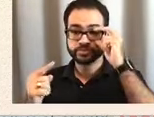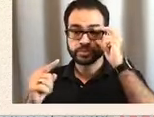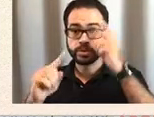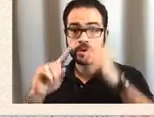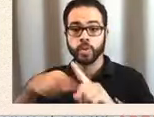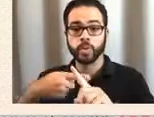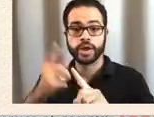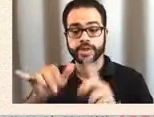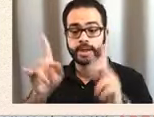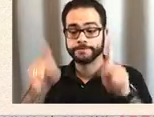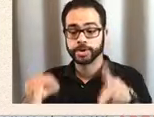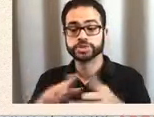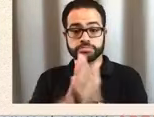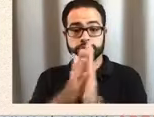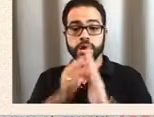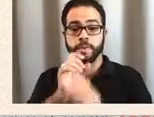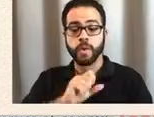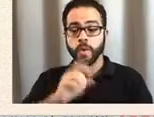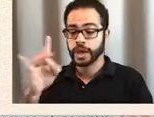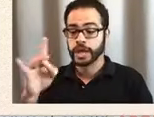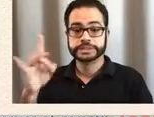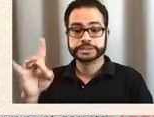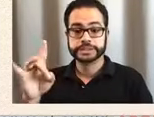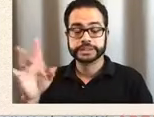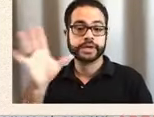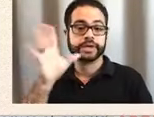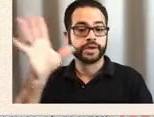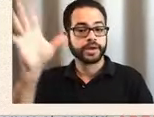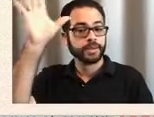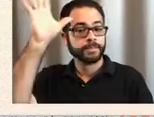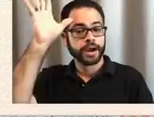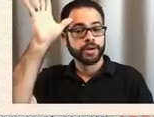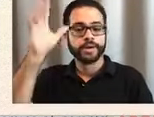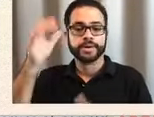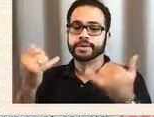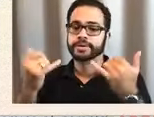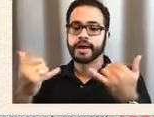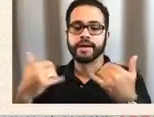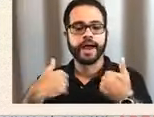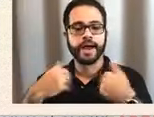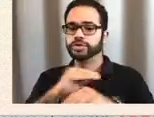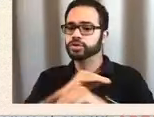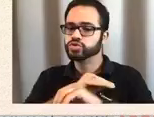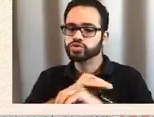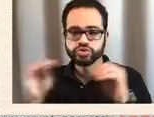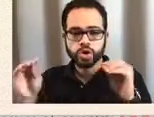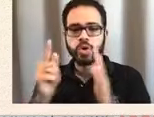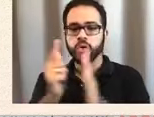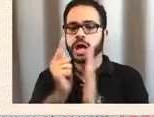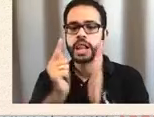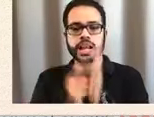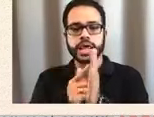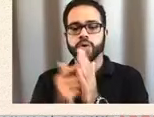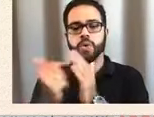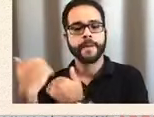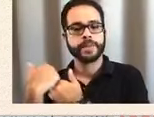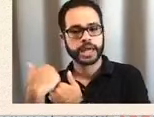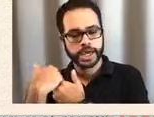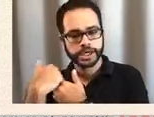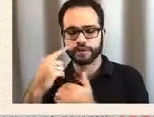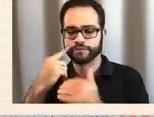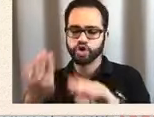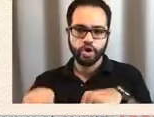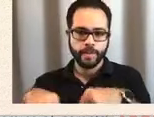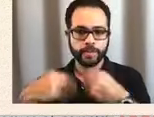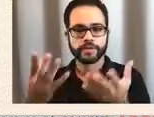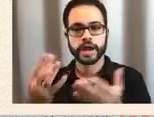18, the parent no longer has the legal obligation to provide food and shelter for